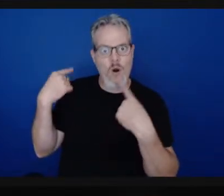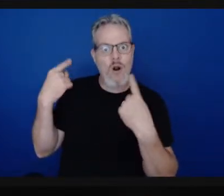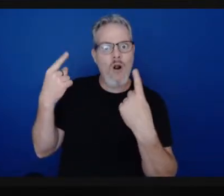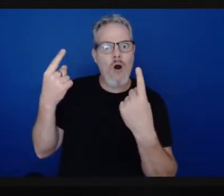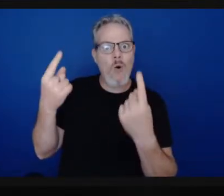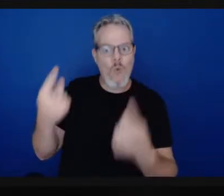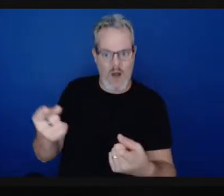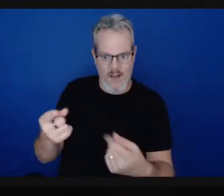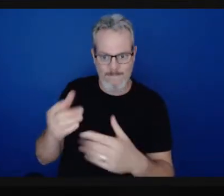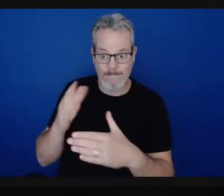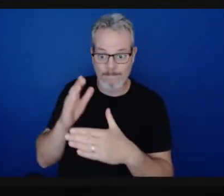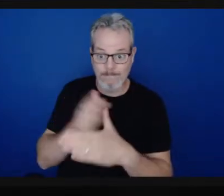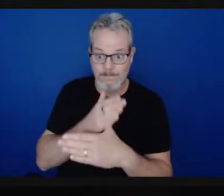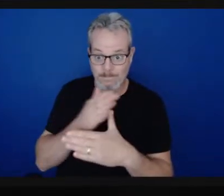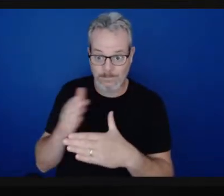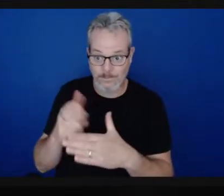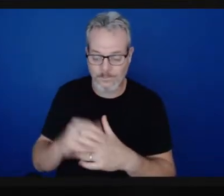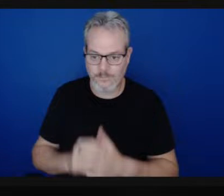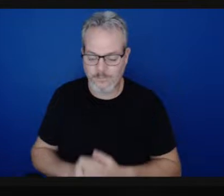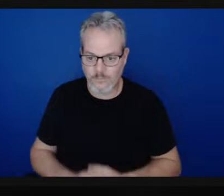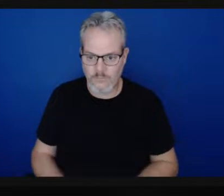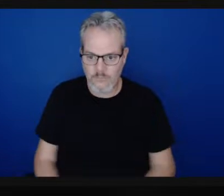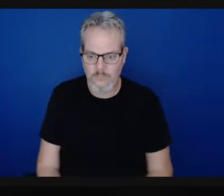share, nope,